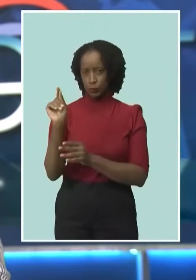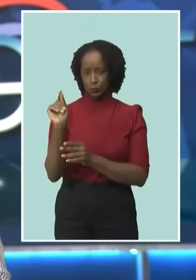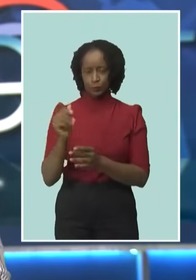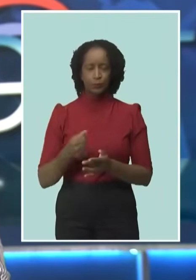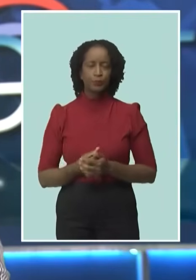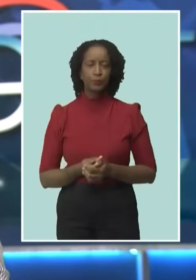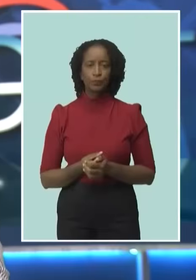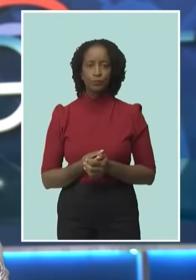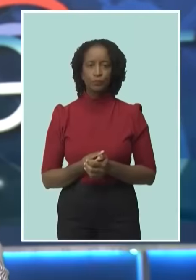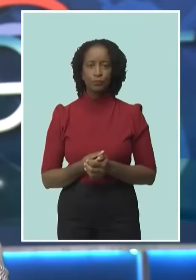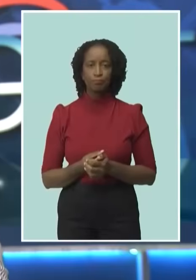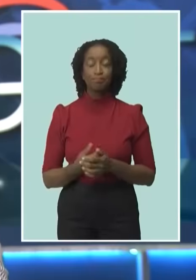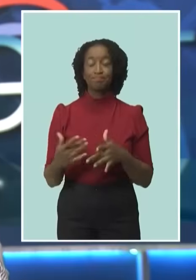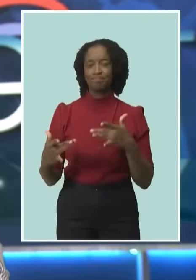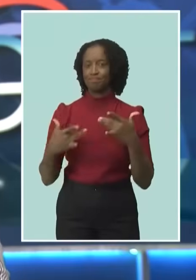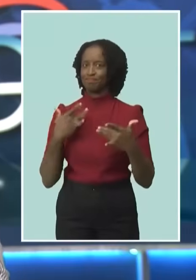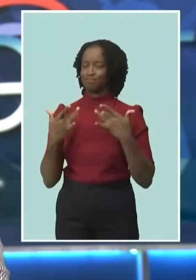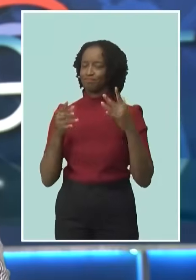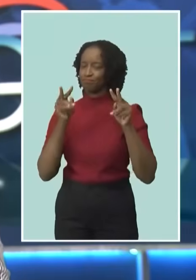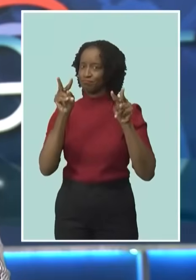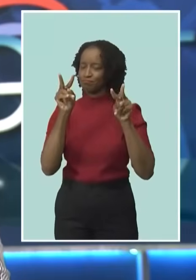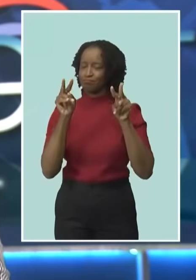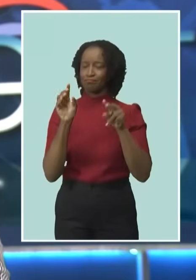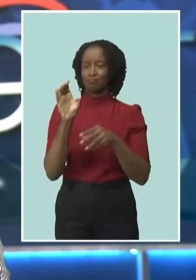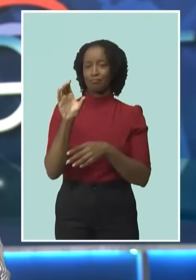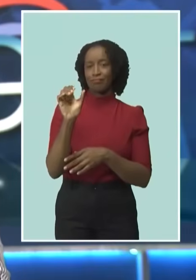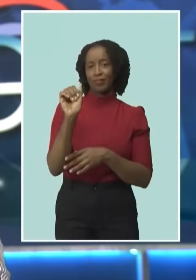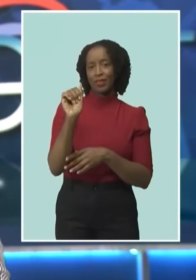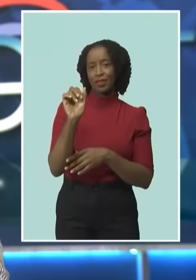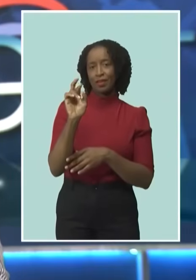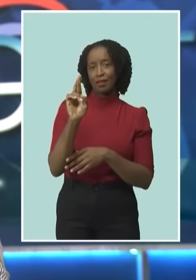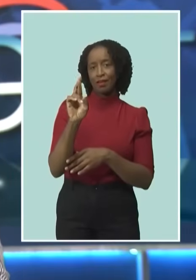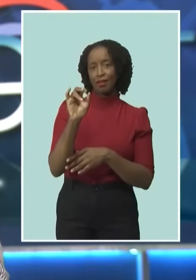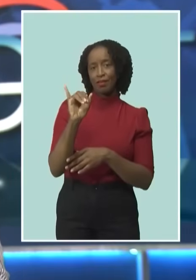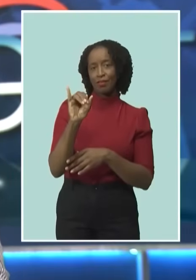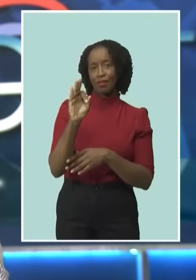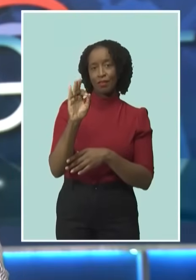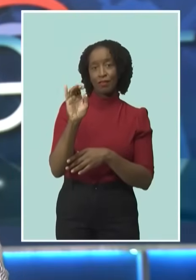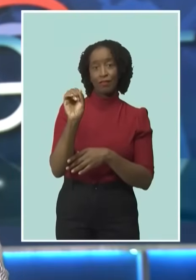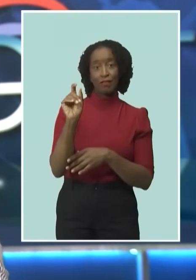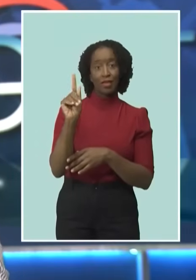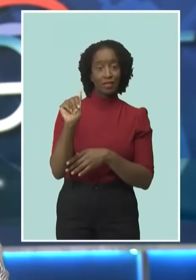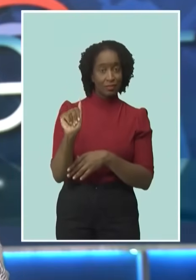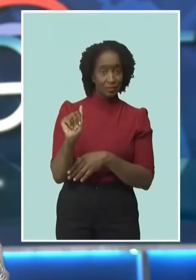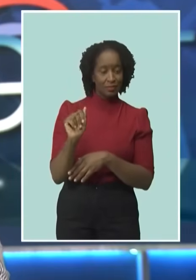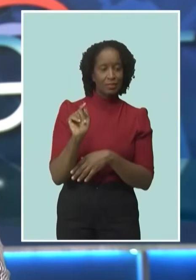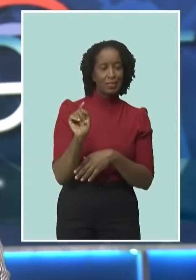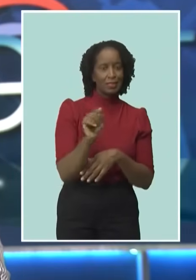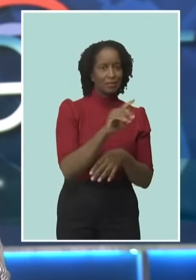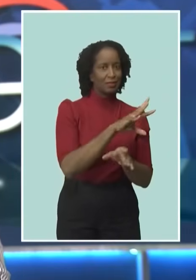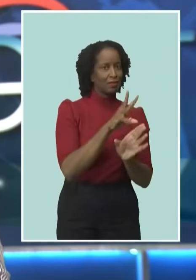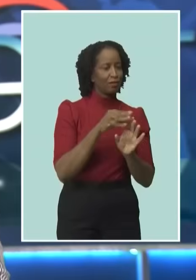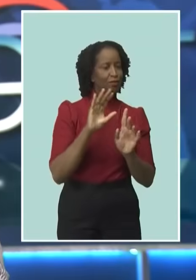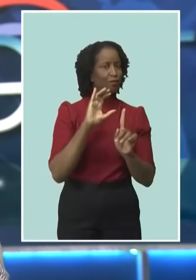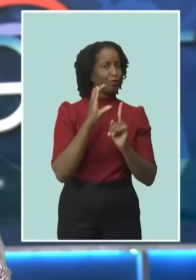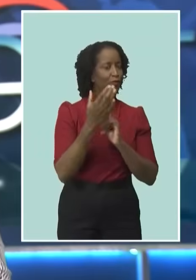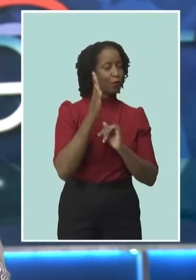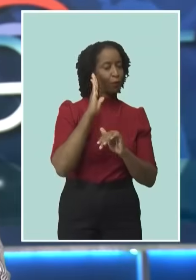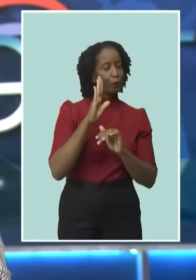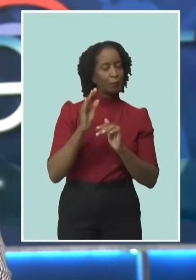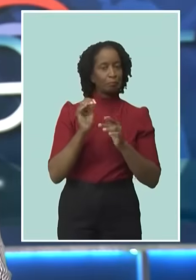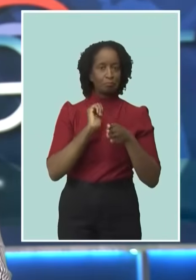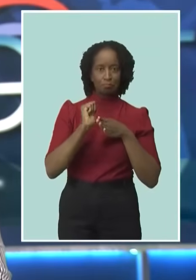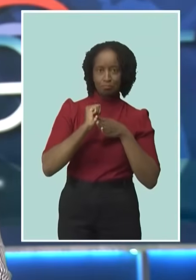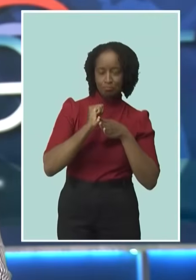Excitement for Carifesta 15 is building as some of the region's best cultural exponents prepare to showcase their